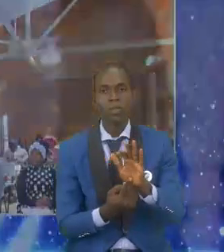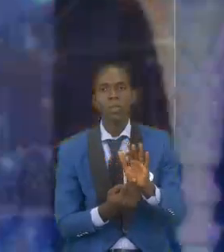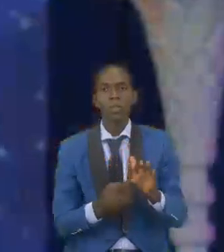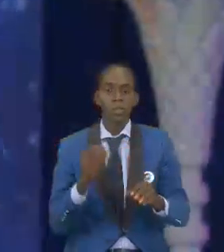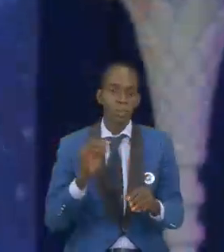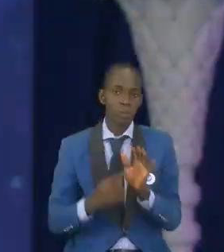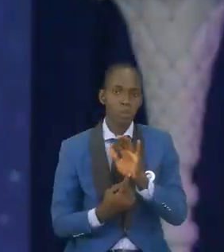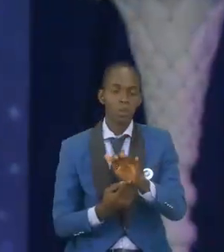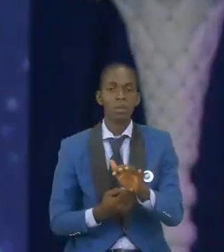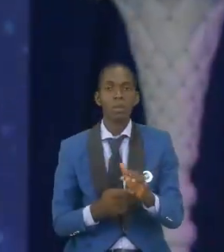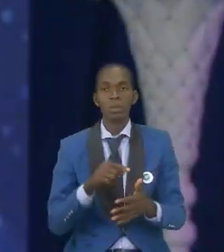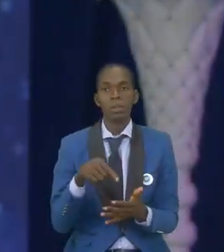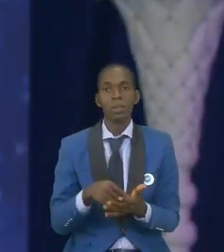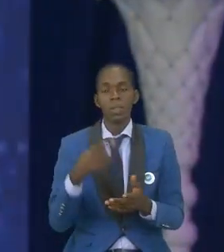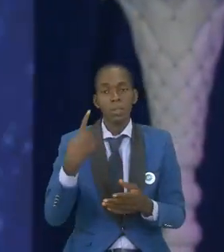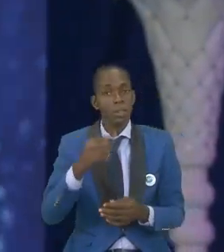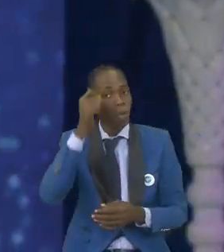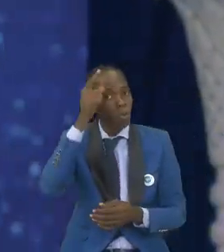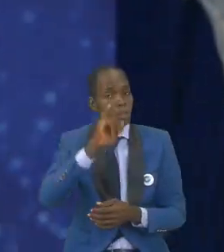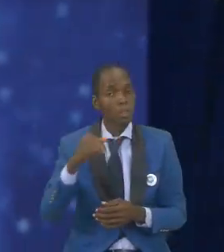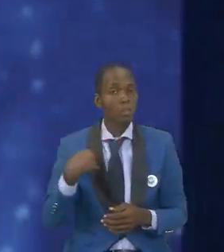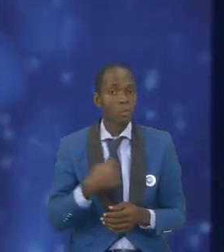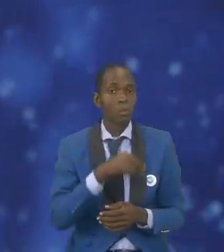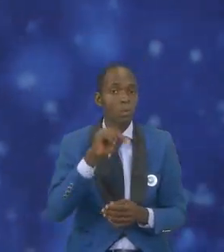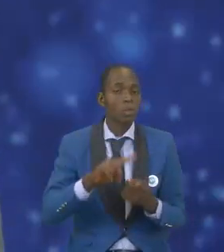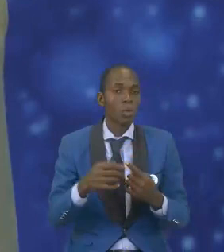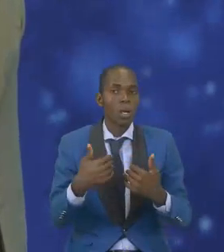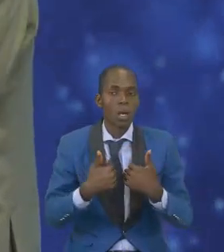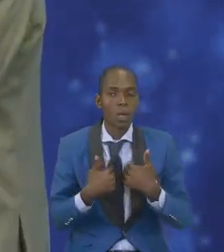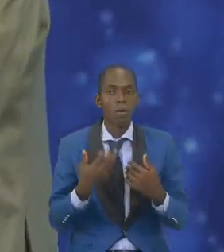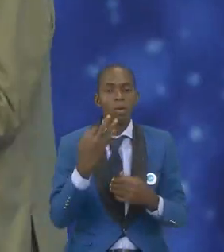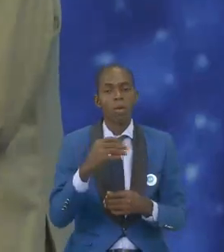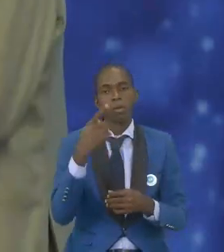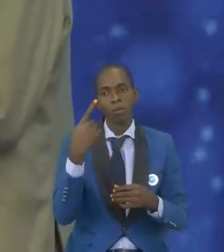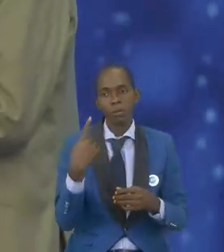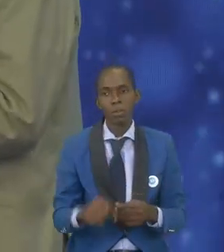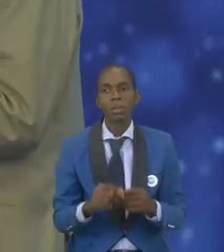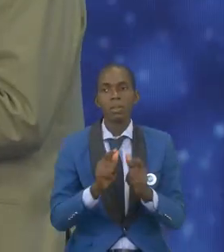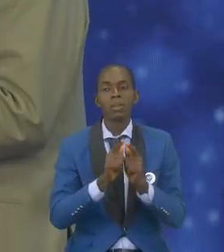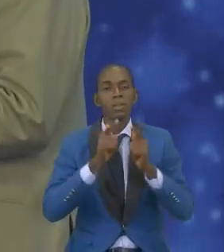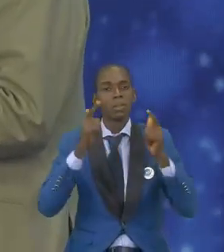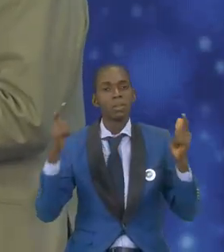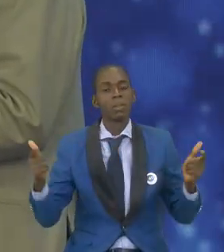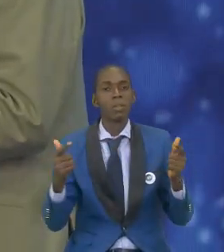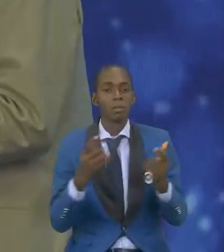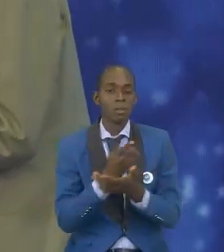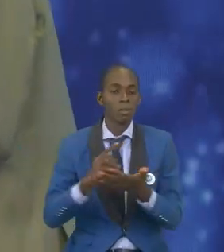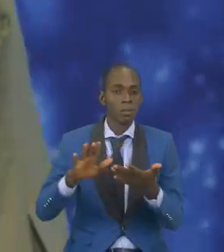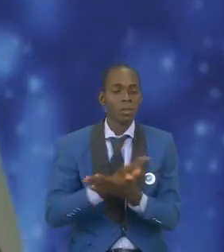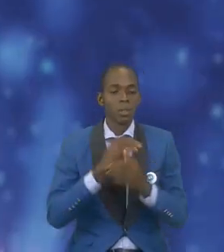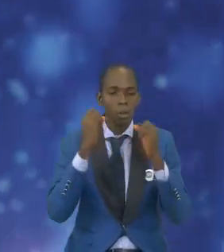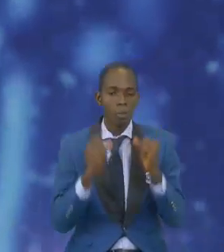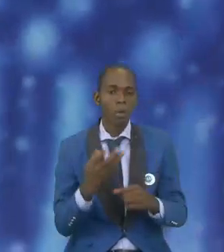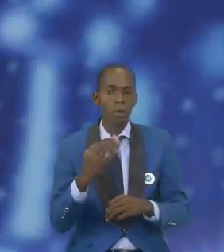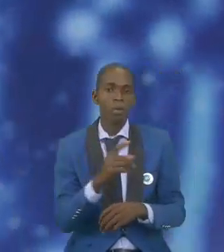the perception we ought to have of the supernatural power of the Lord.